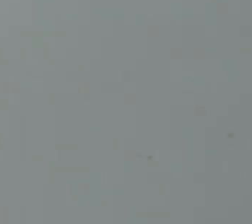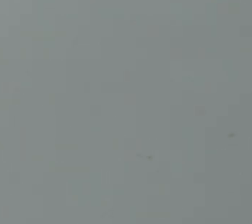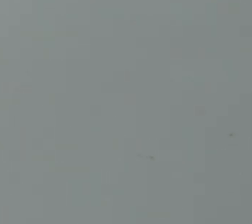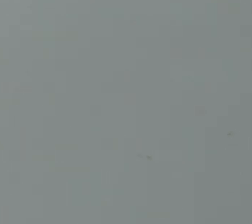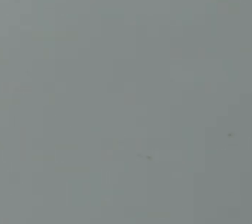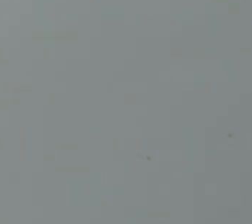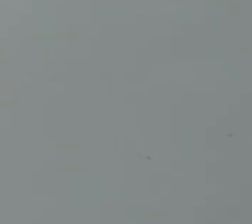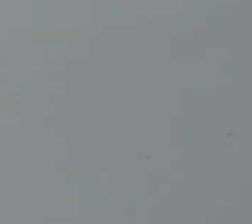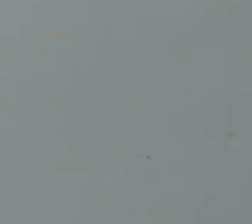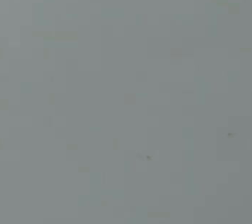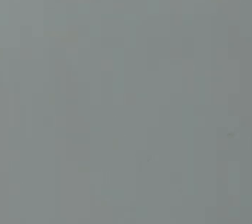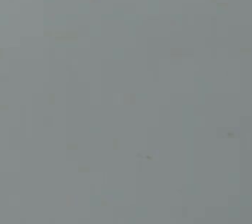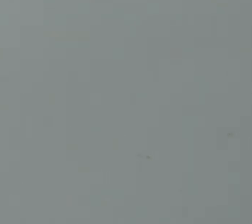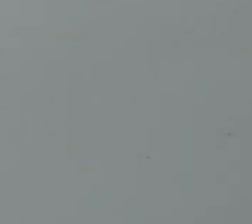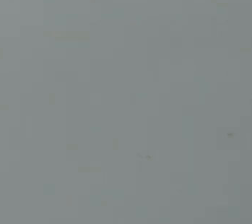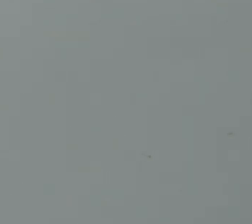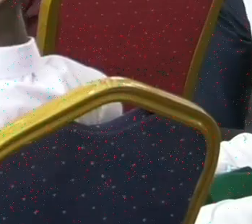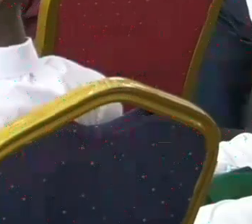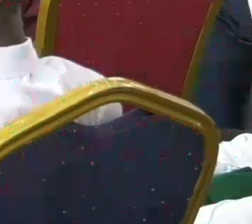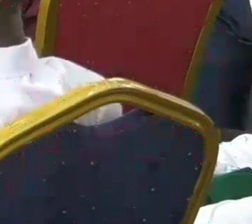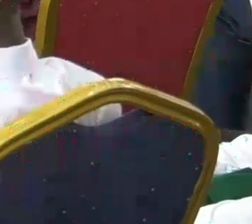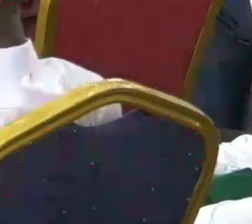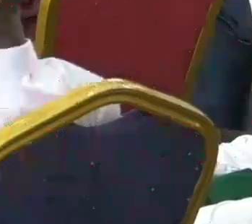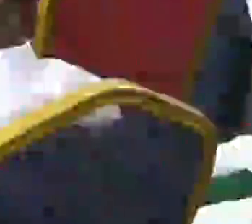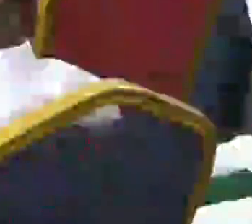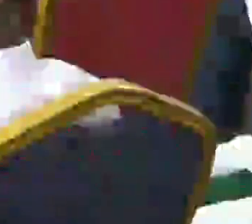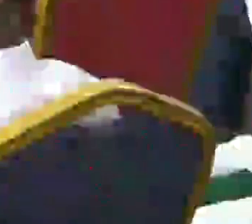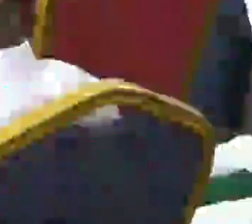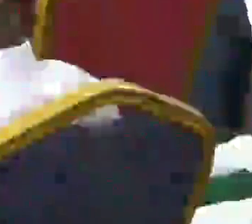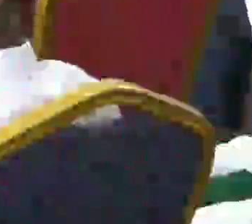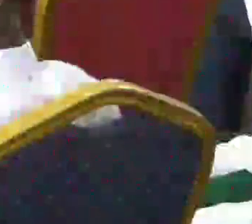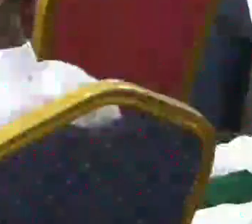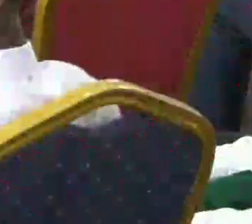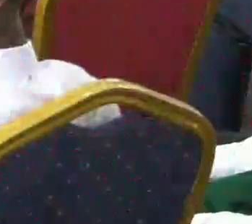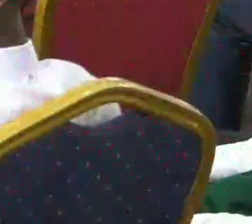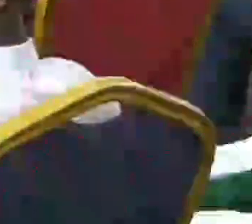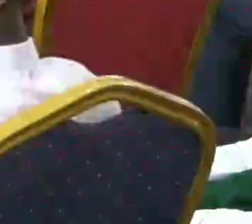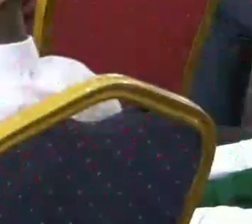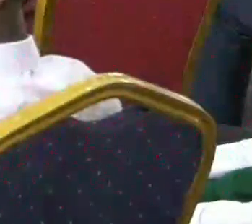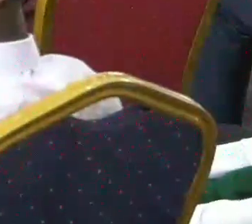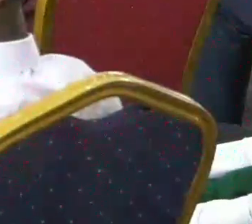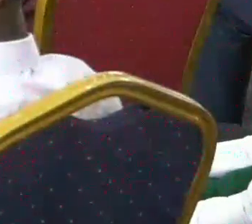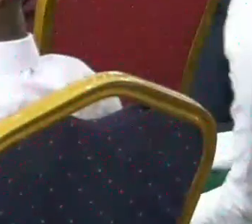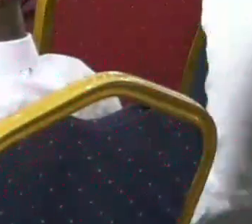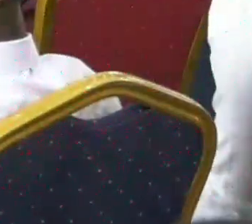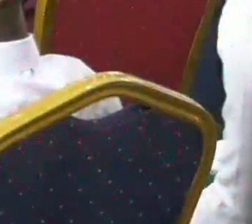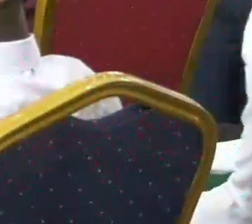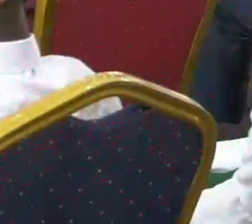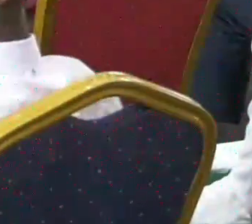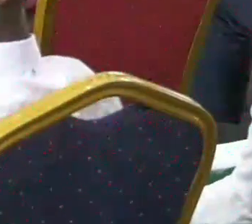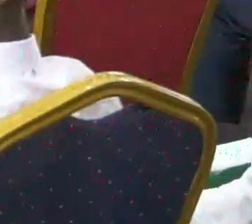My name is Daniel. This is my sign name. I have a question to the KRA.